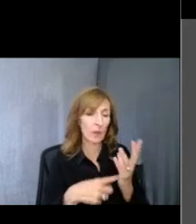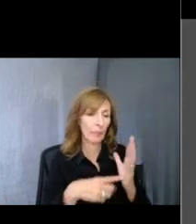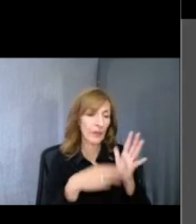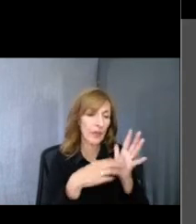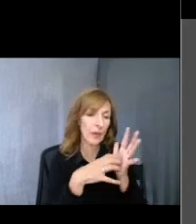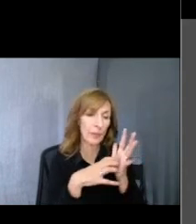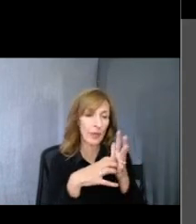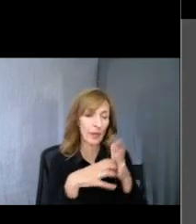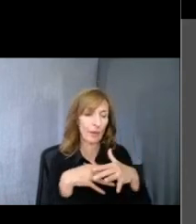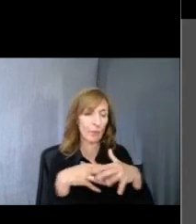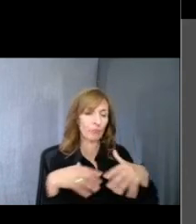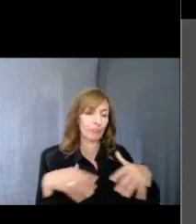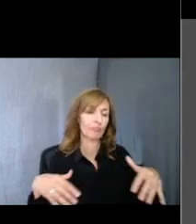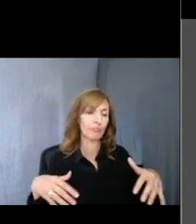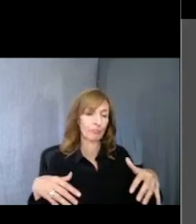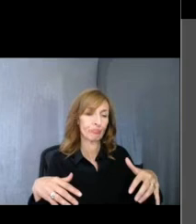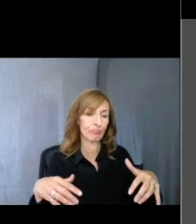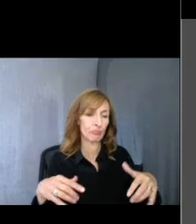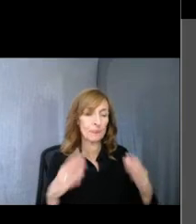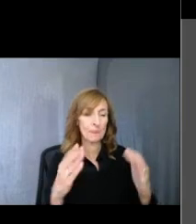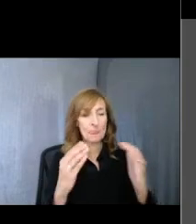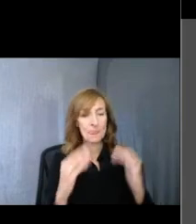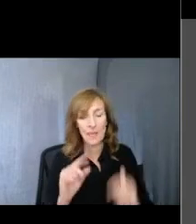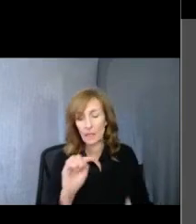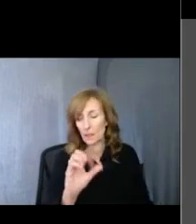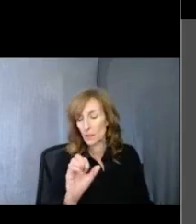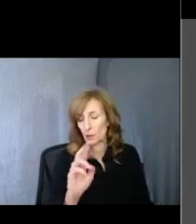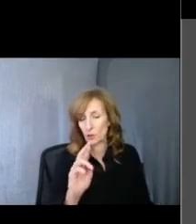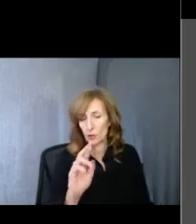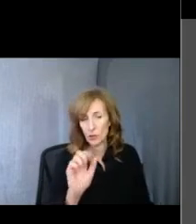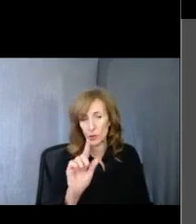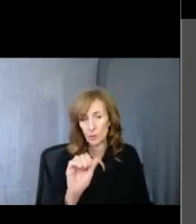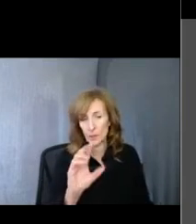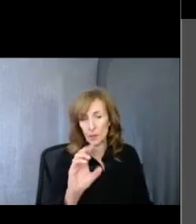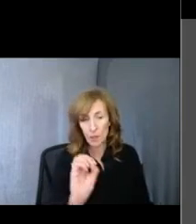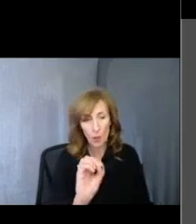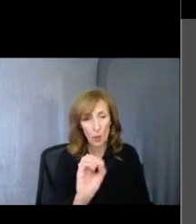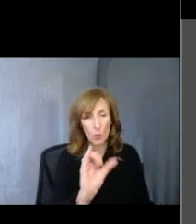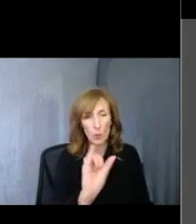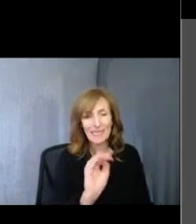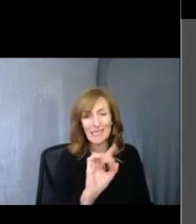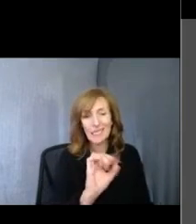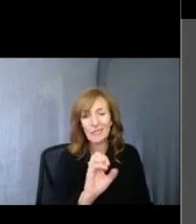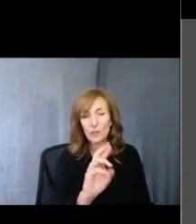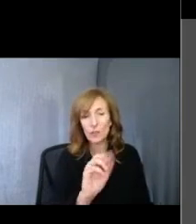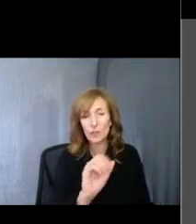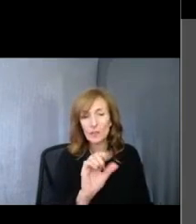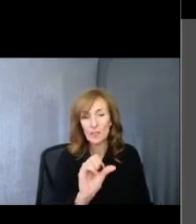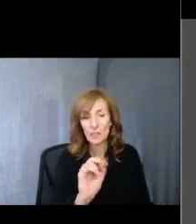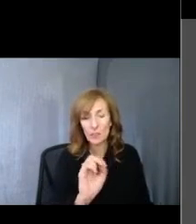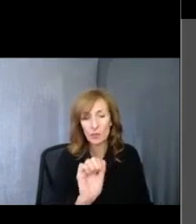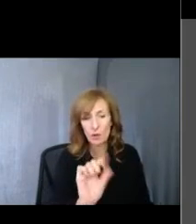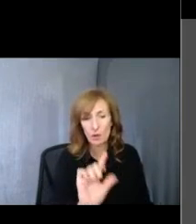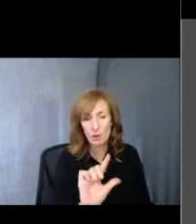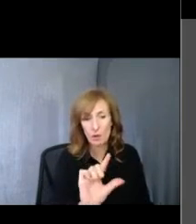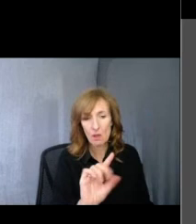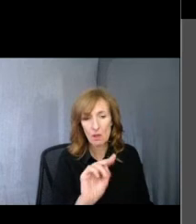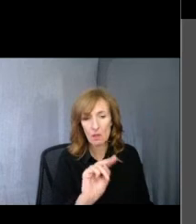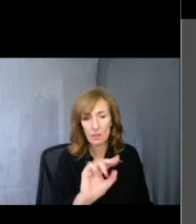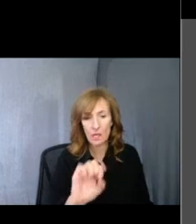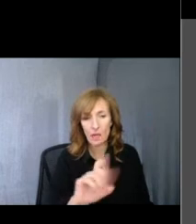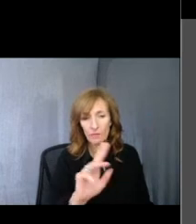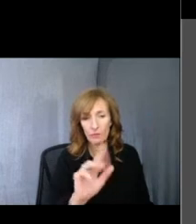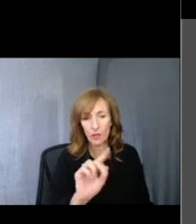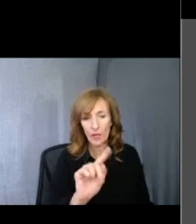overwhelmed. Tubulointerstitial nephritis, giant word, is the most common cause of